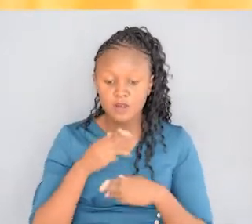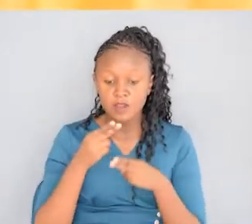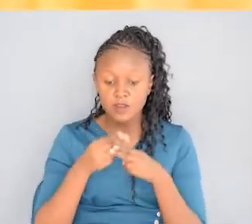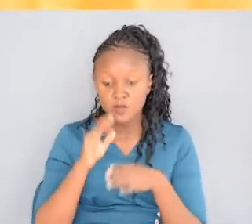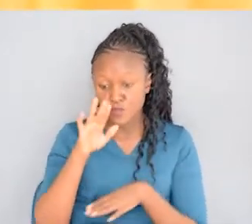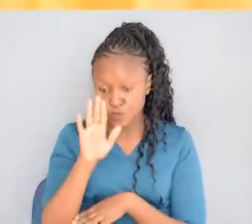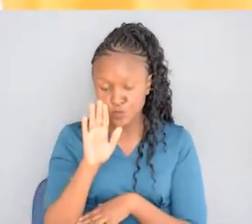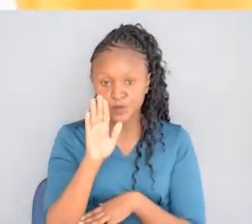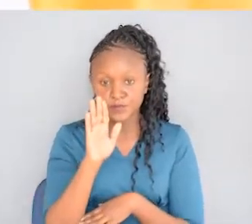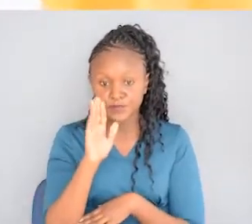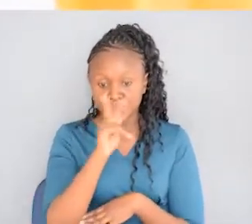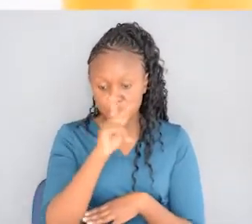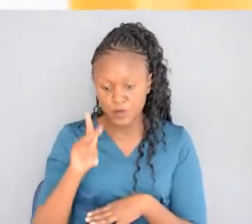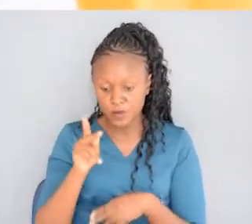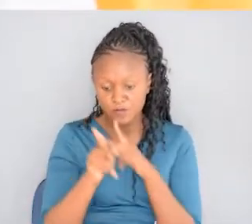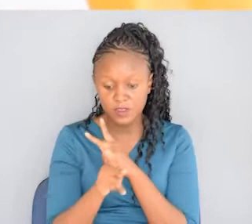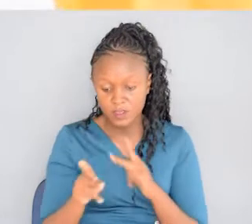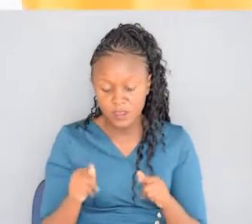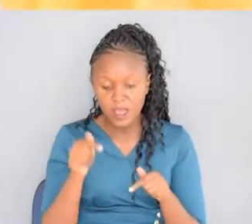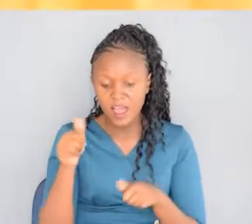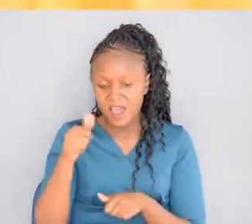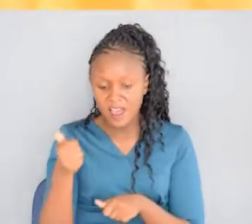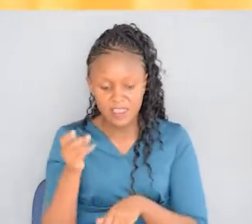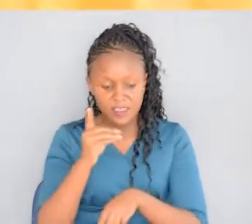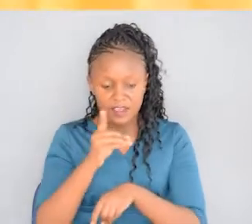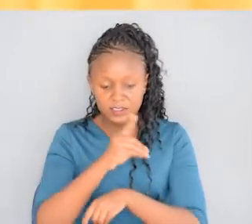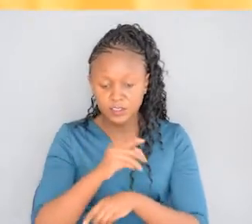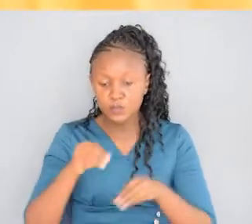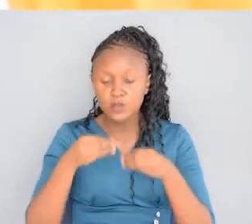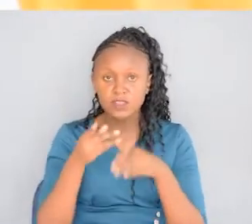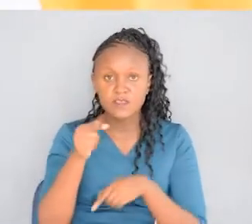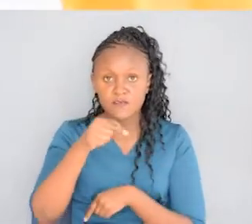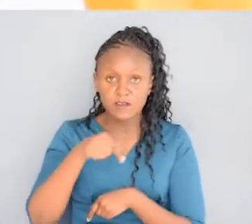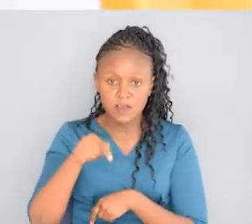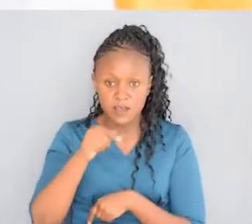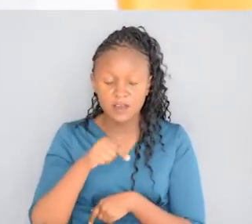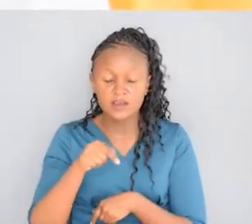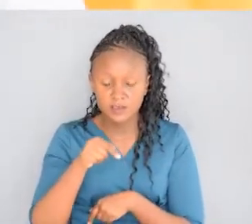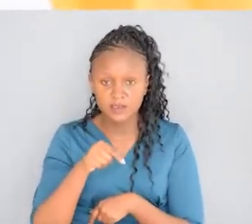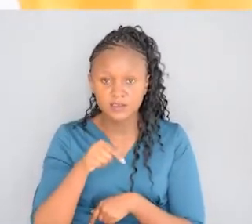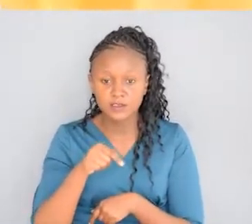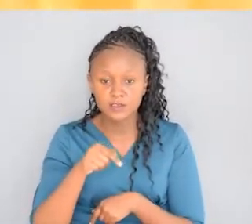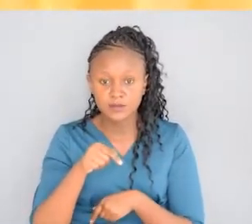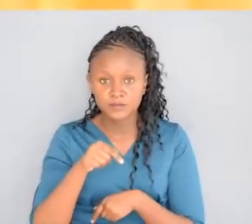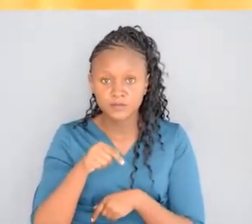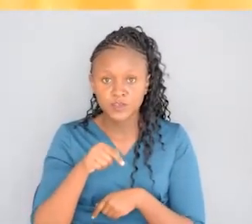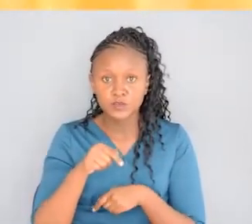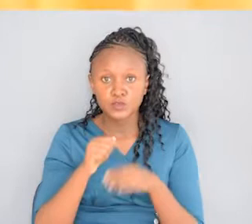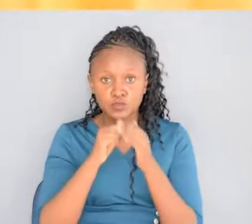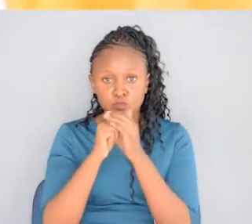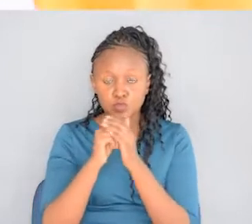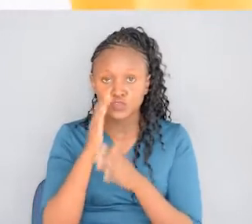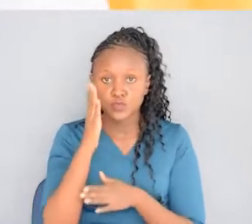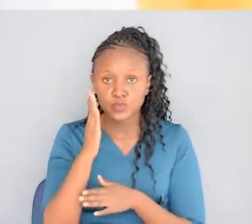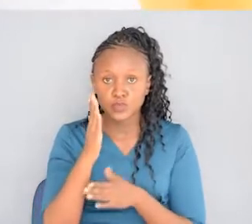honor and magnify your holy name, O King of Kings. This is another great day you have given us. This is another great hour you have given us, Lord, to bask in